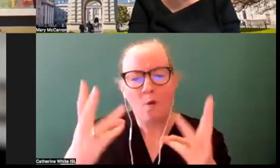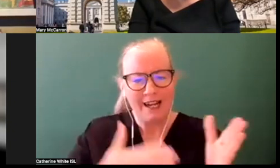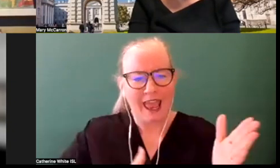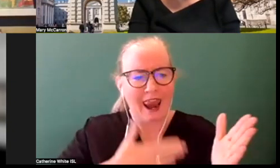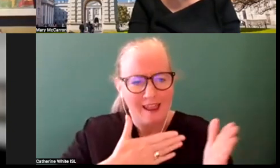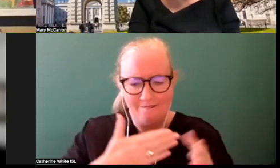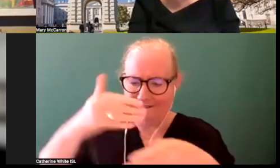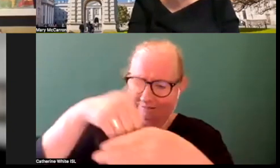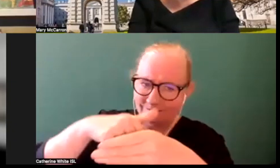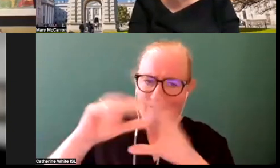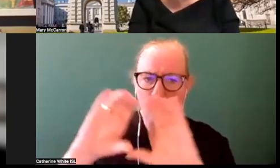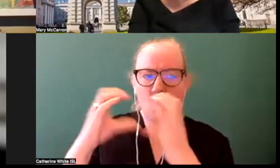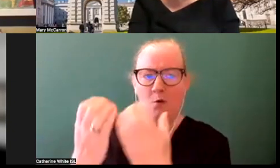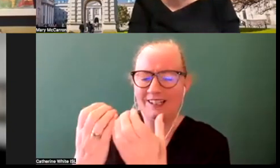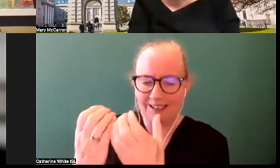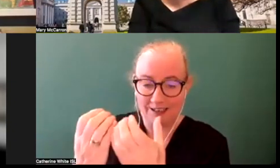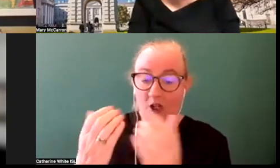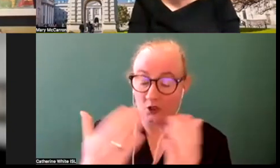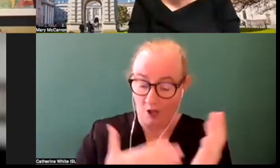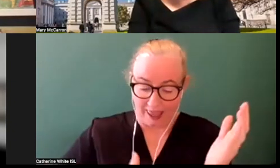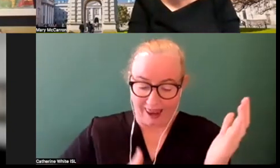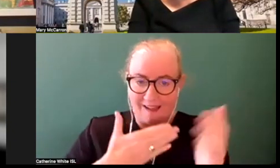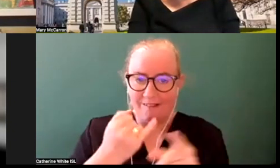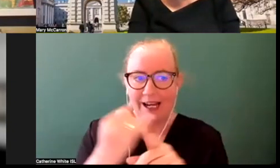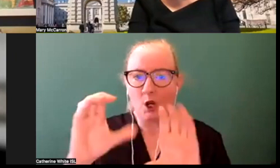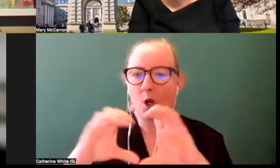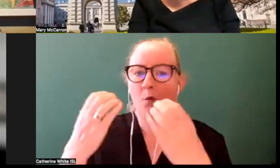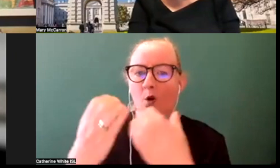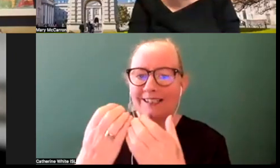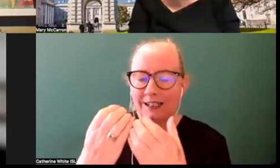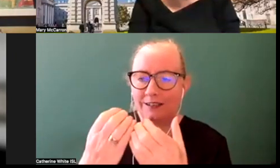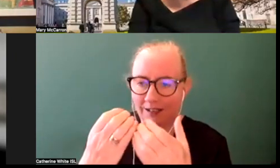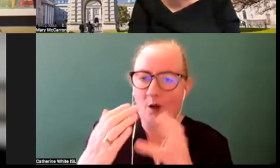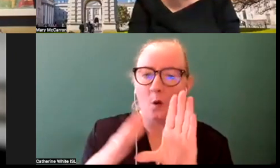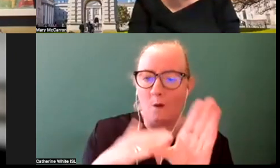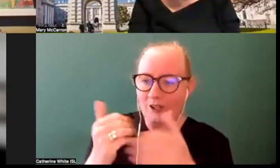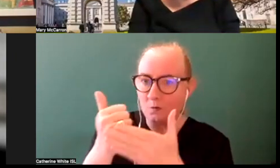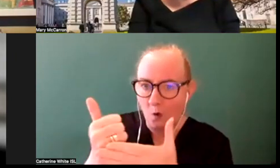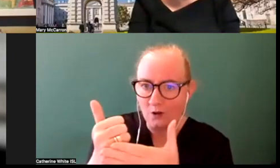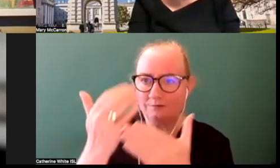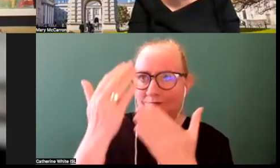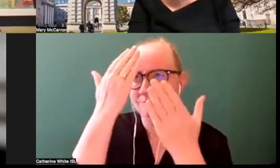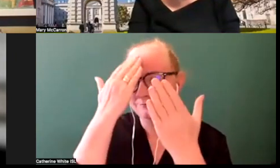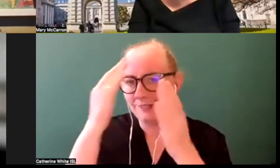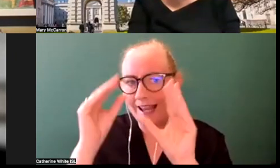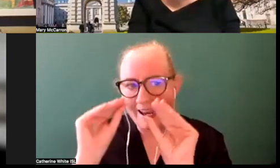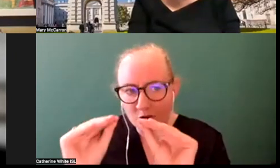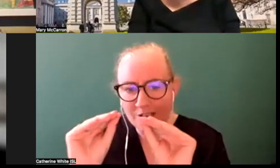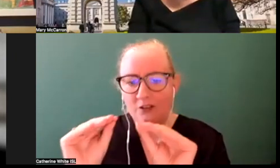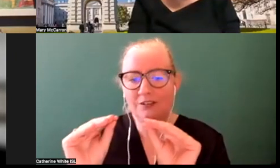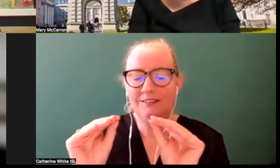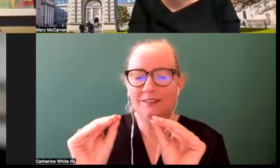community. You get to live lives in the community when you build supports, when there is the education, that where